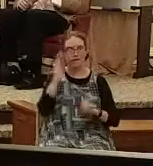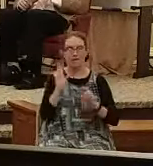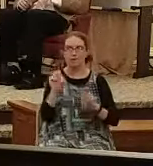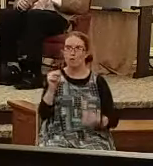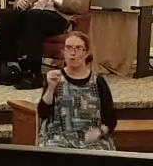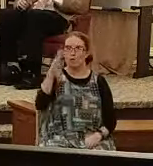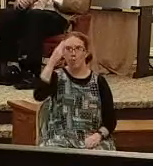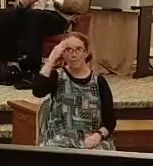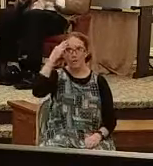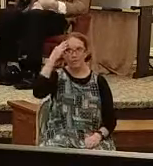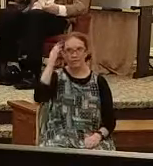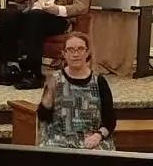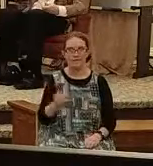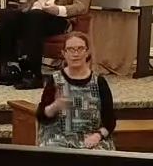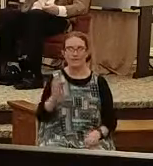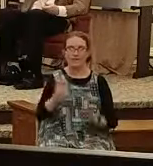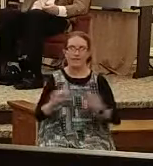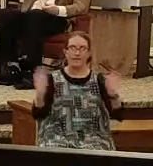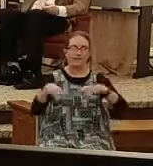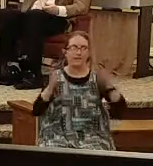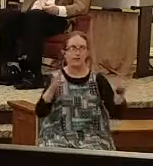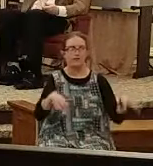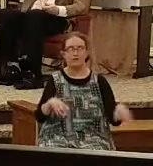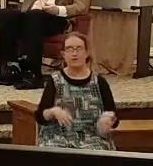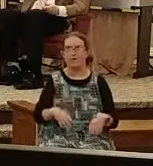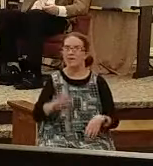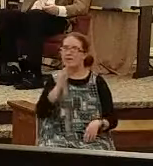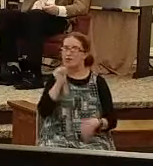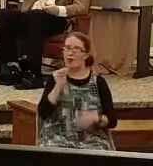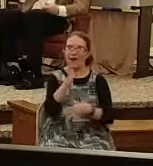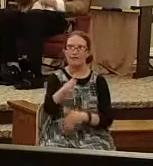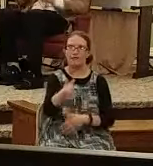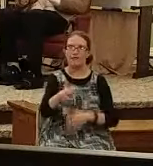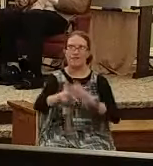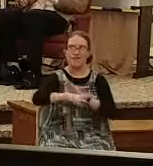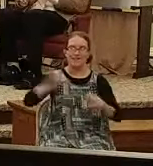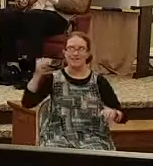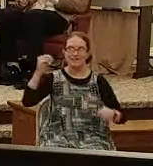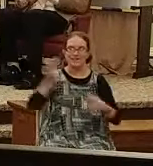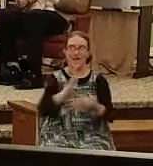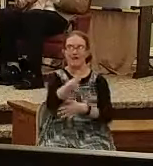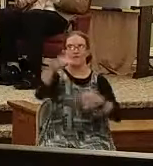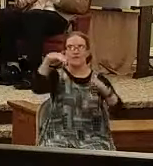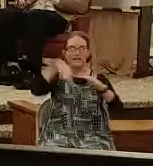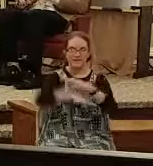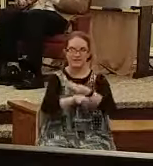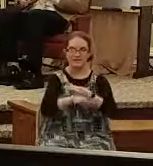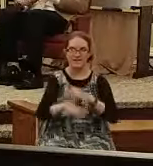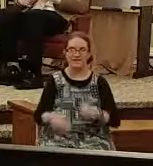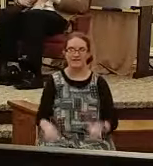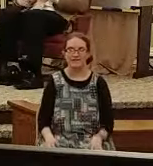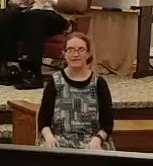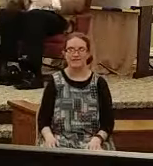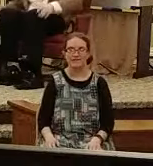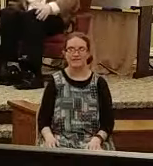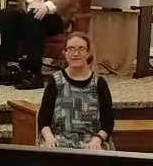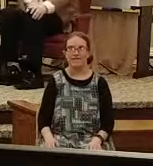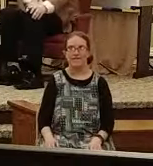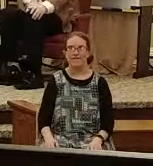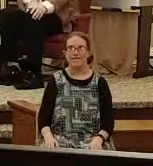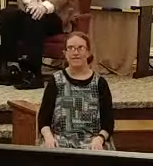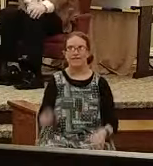hair. Amen. That has nothing to do with anything. He's not after the outside, he's after the inside. Hallelujah. He's